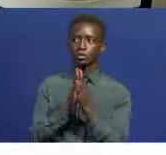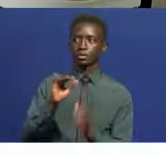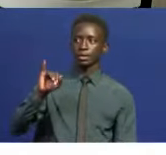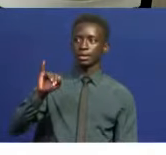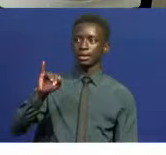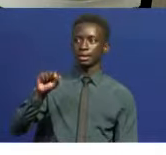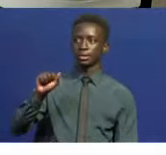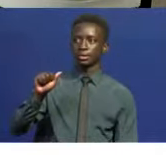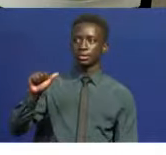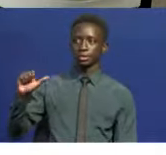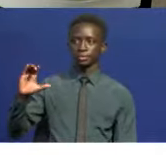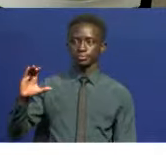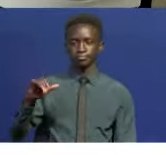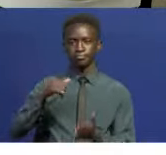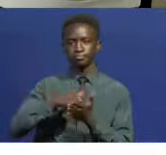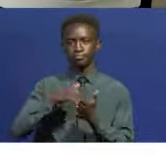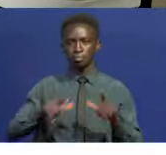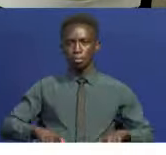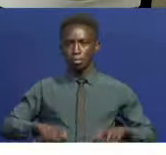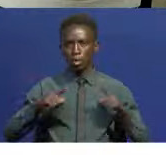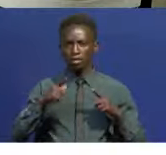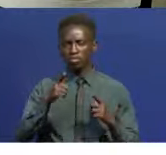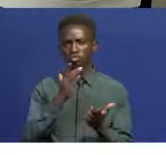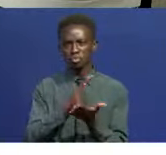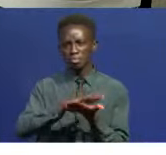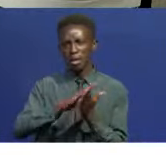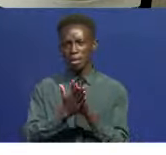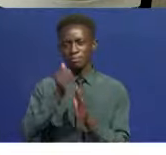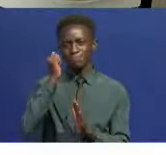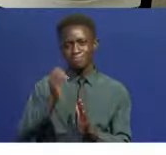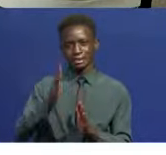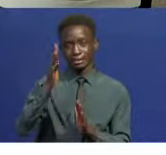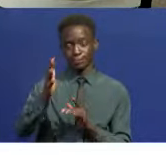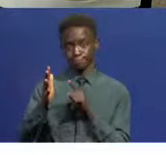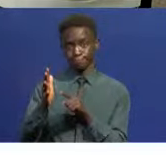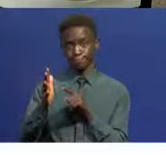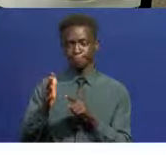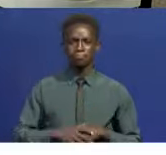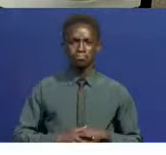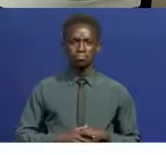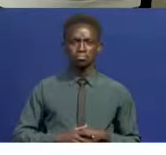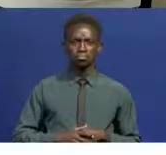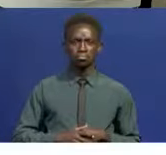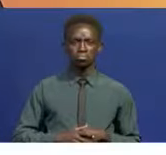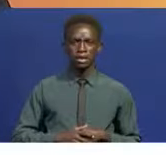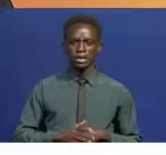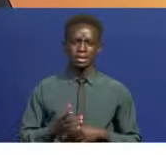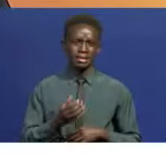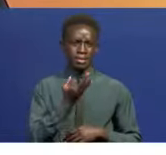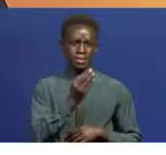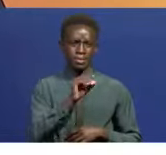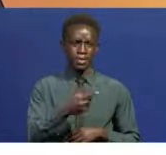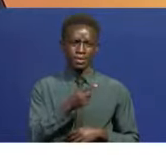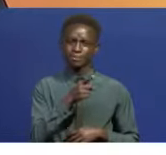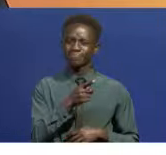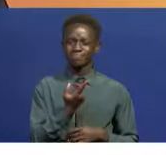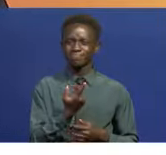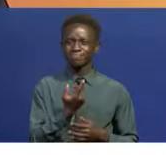things, including mm-hmm. the life has really become expensive. Mm-hmm. The 30,000 is not timely. It's not actually